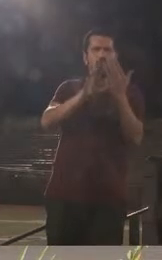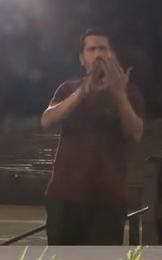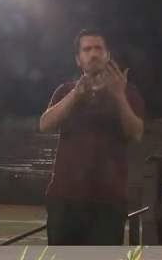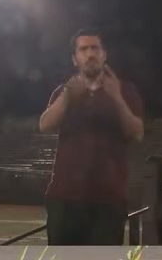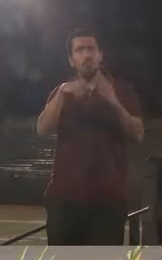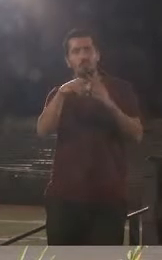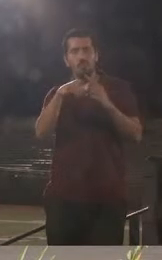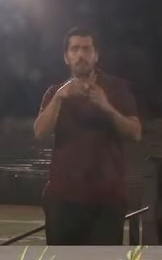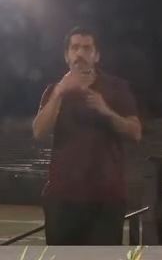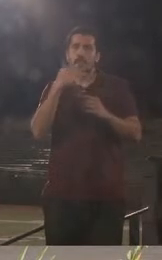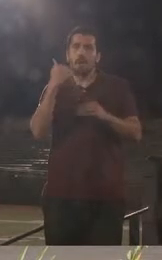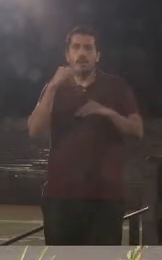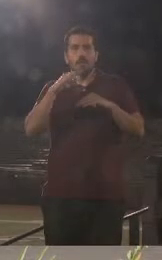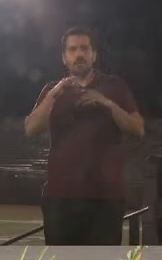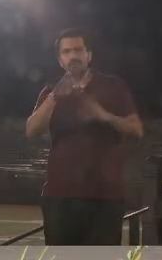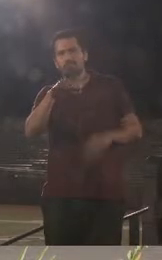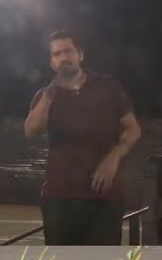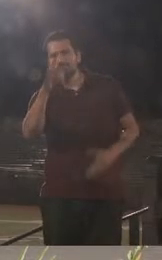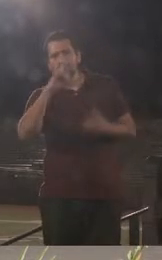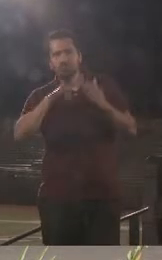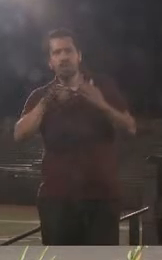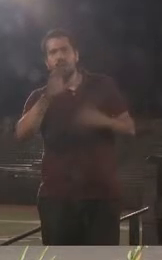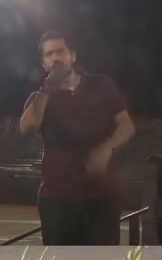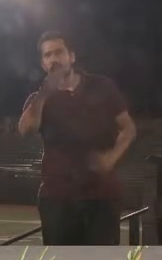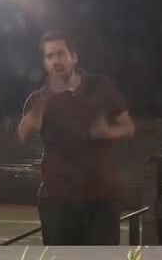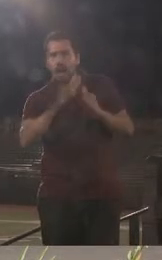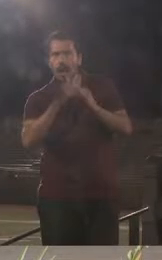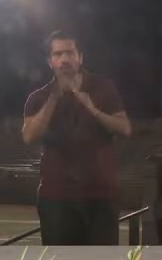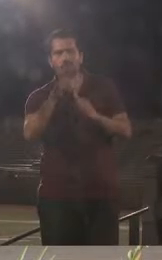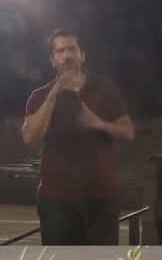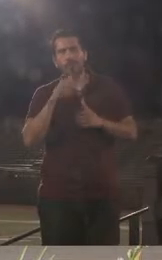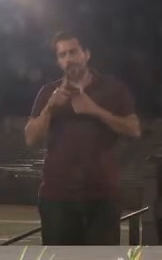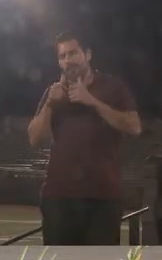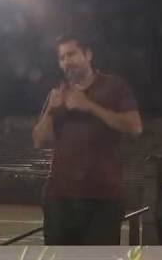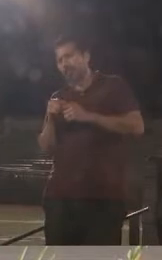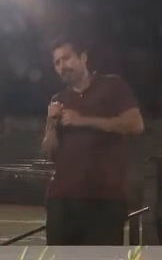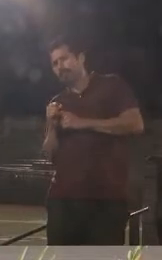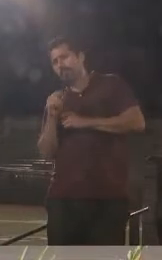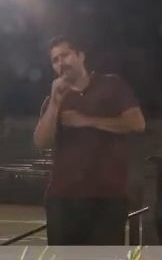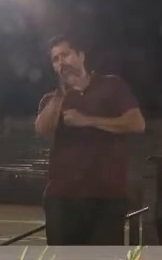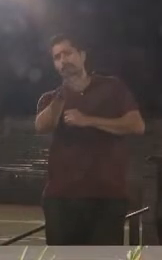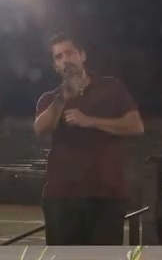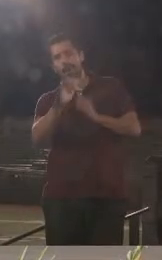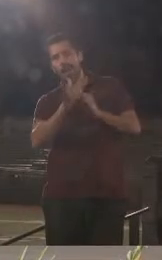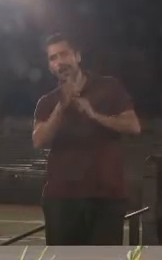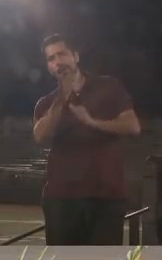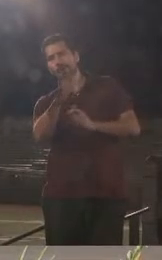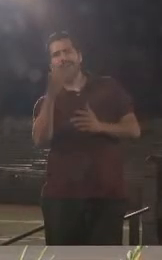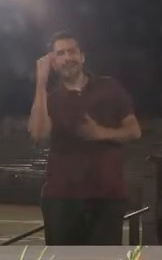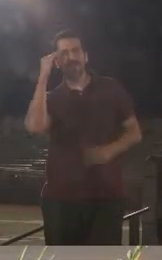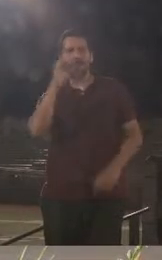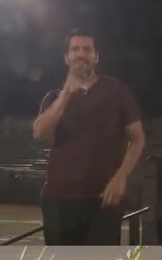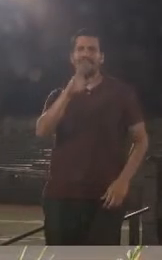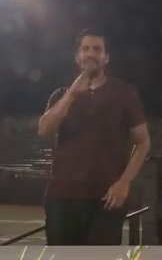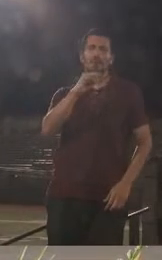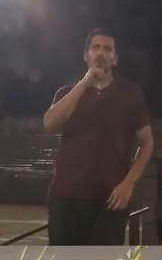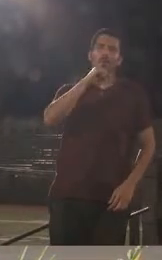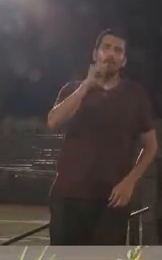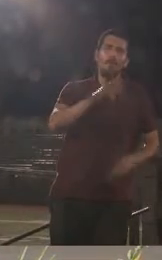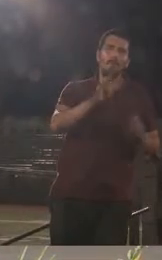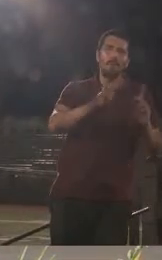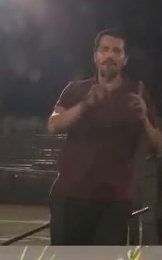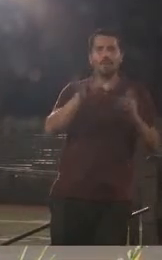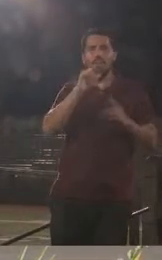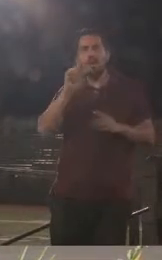whenever possible. Check in, not just on TikTok or, I know Facebook is for the old people, but not just on